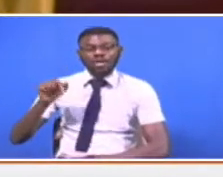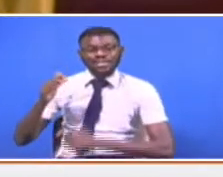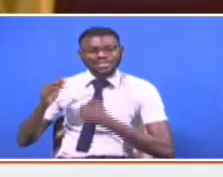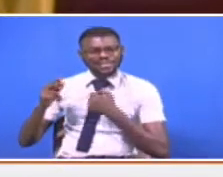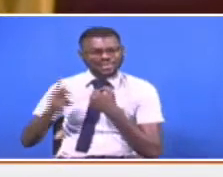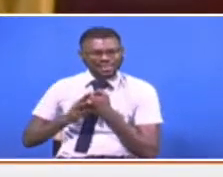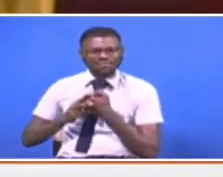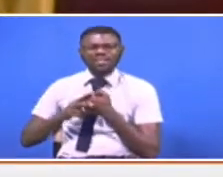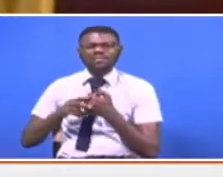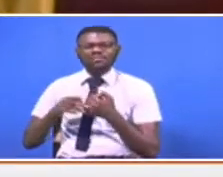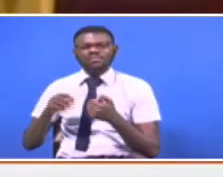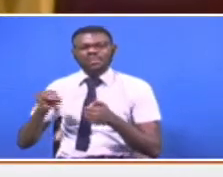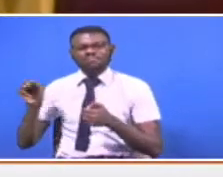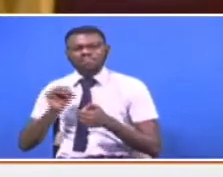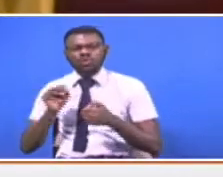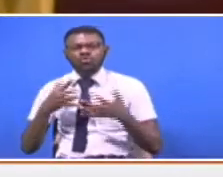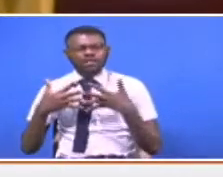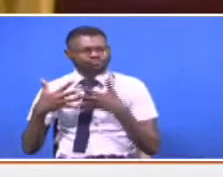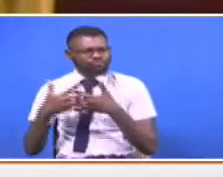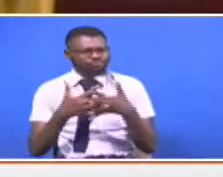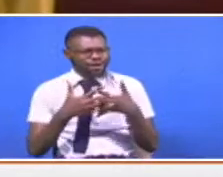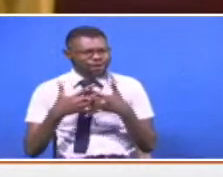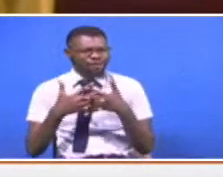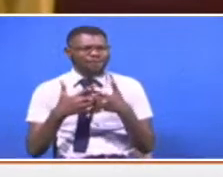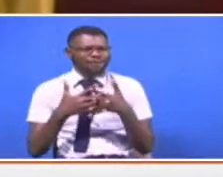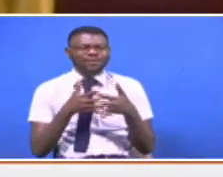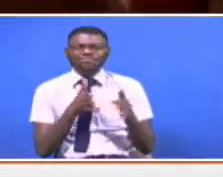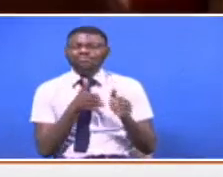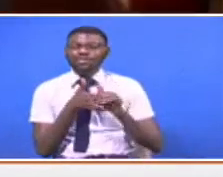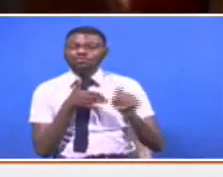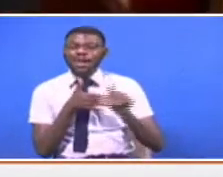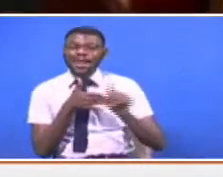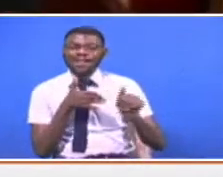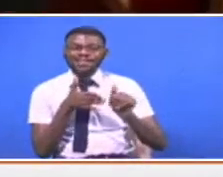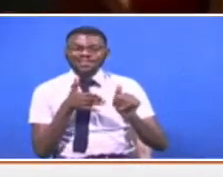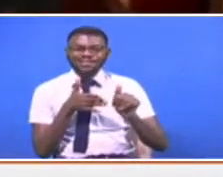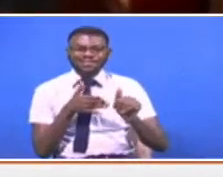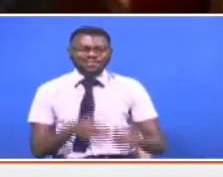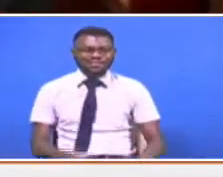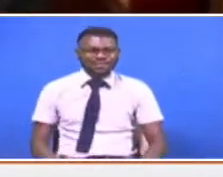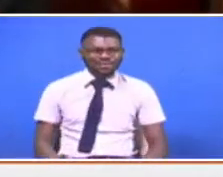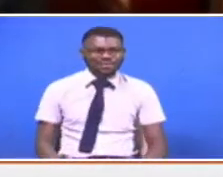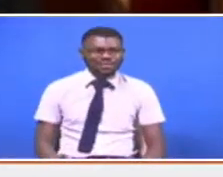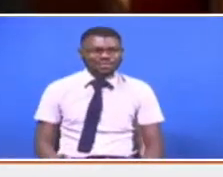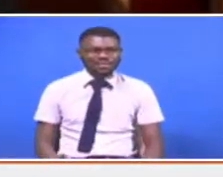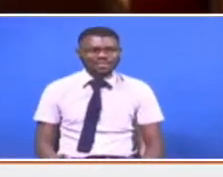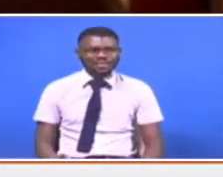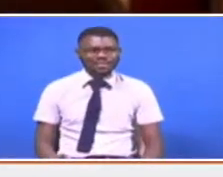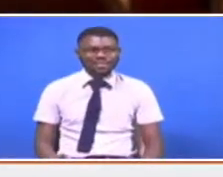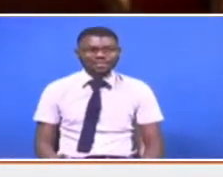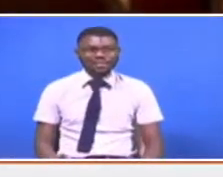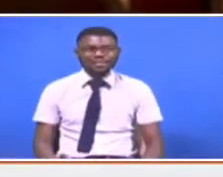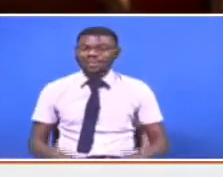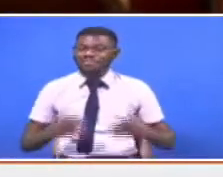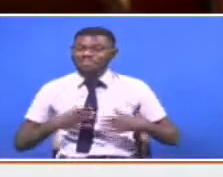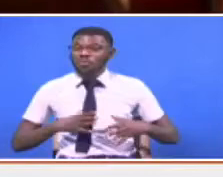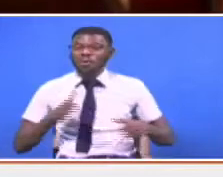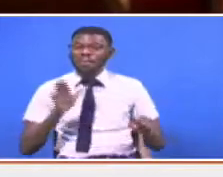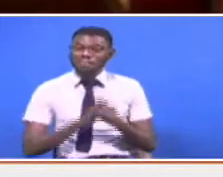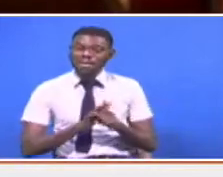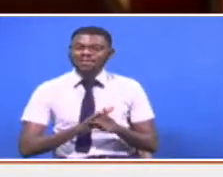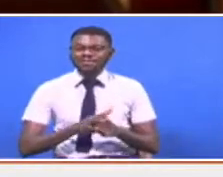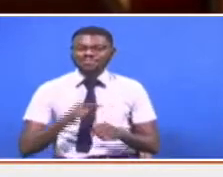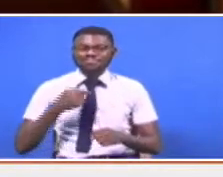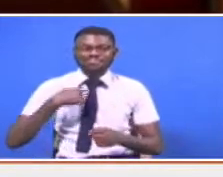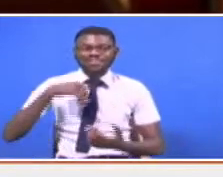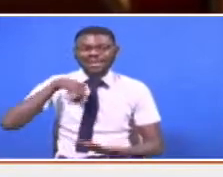$5.7 million by the United States of America Federal Trade Commission. Honorable Speaker, many of us, including myself, Honorable